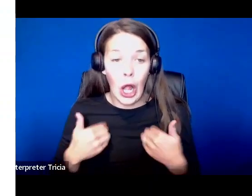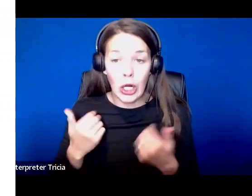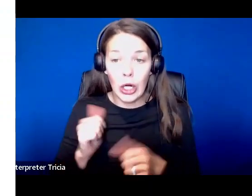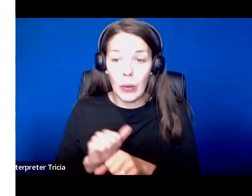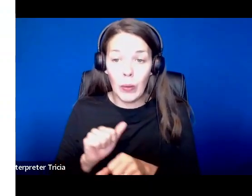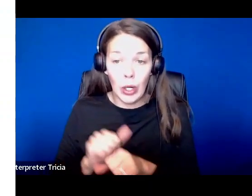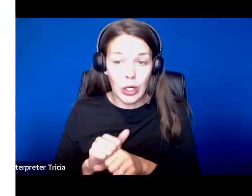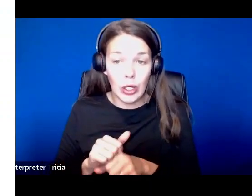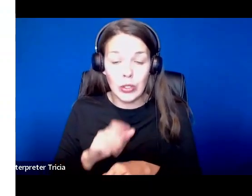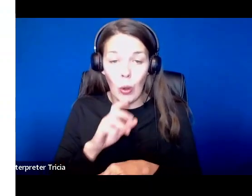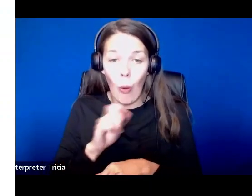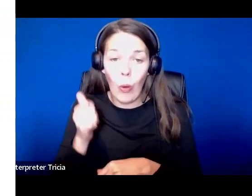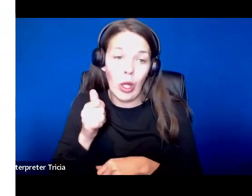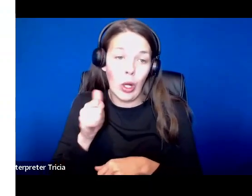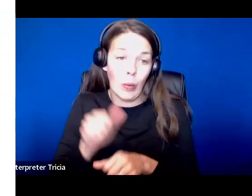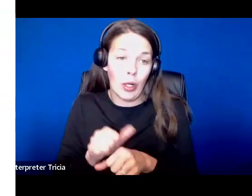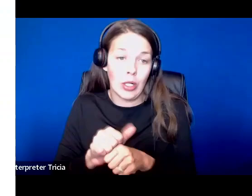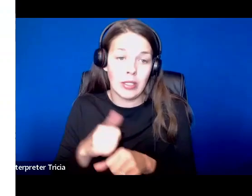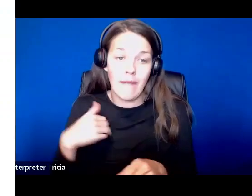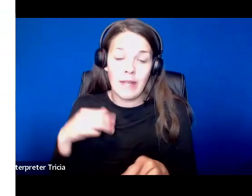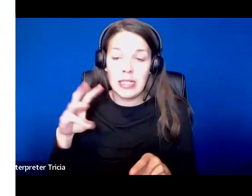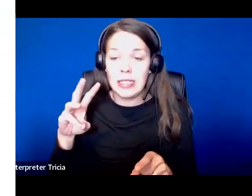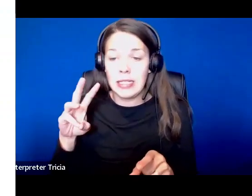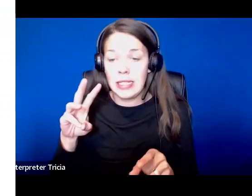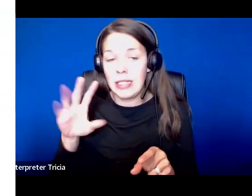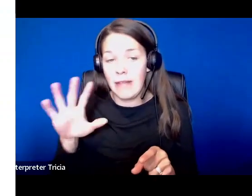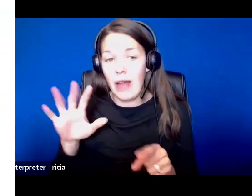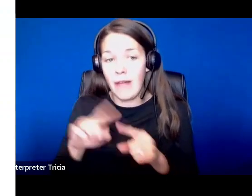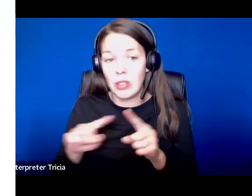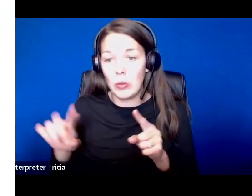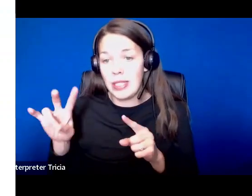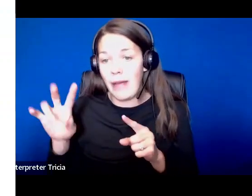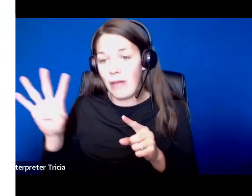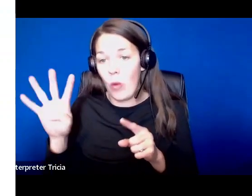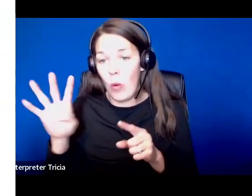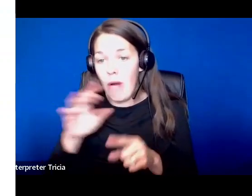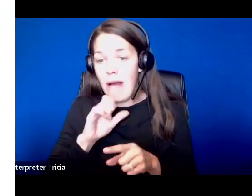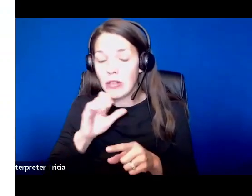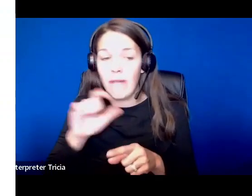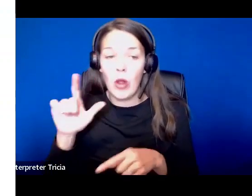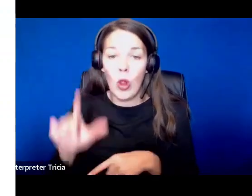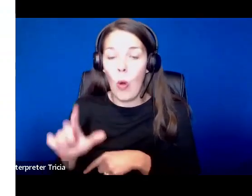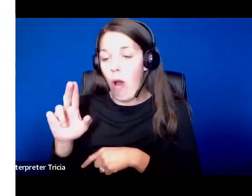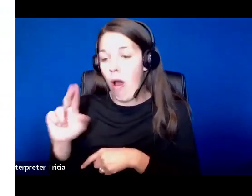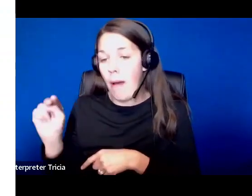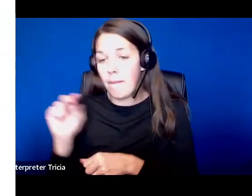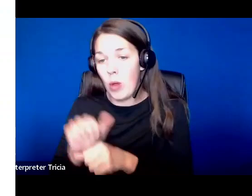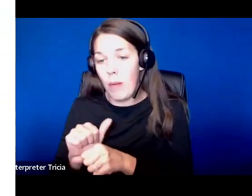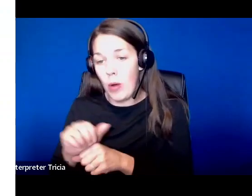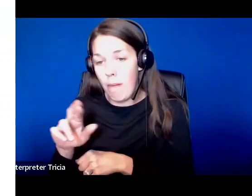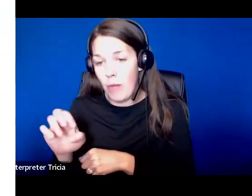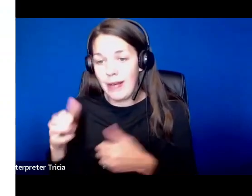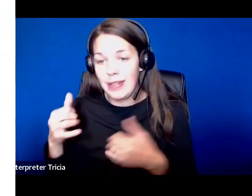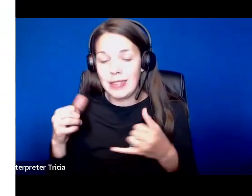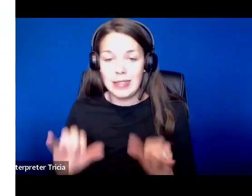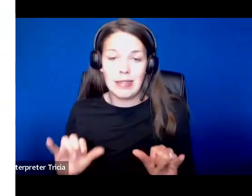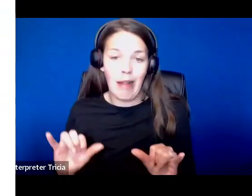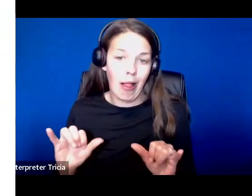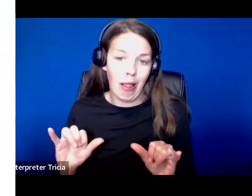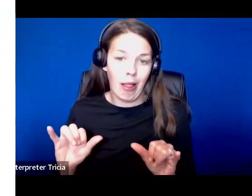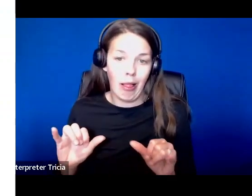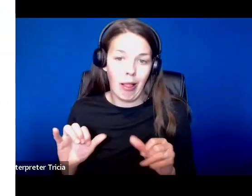have, at least in the 65 to 74 age group, have a lower unemployment rate, but they're still a minority in the